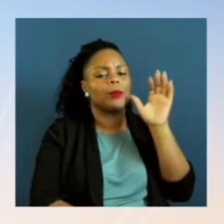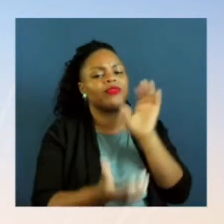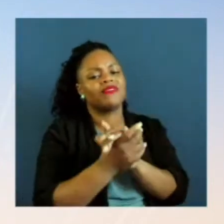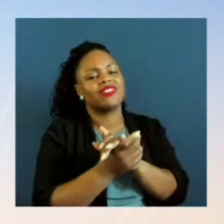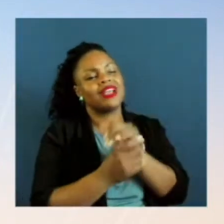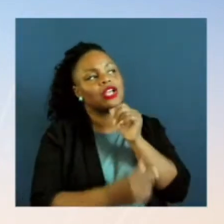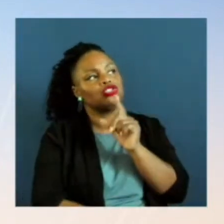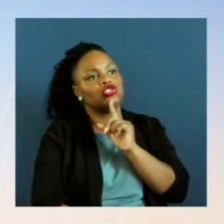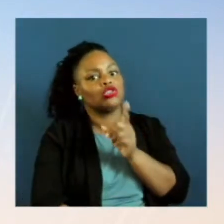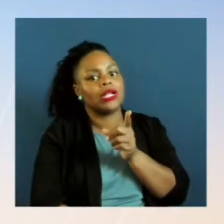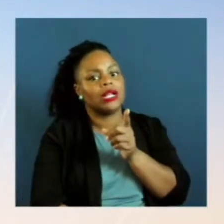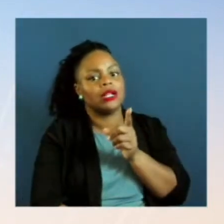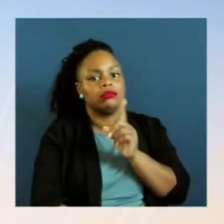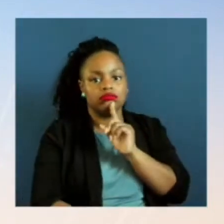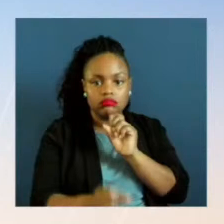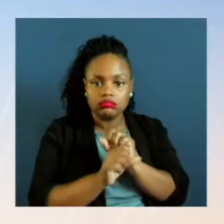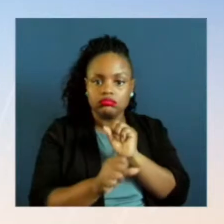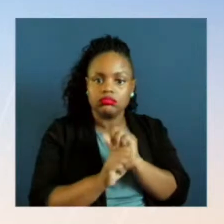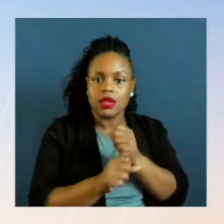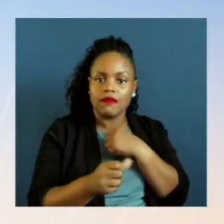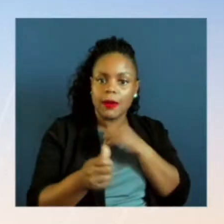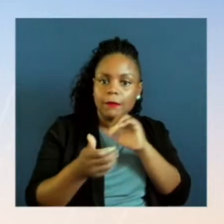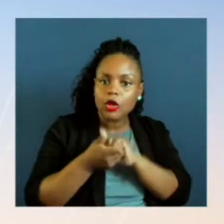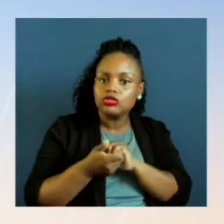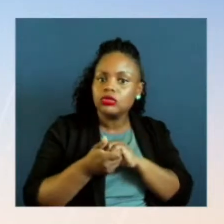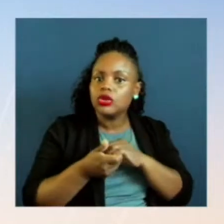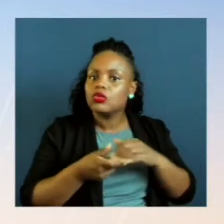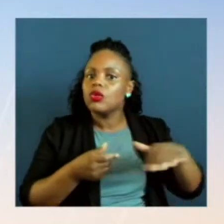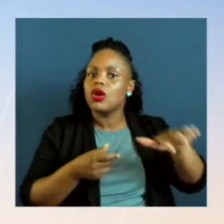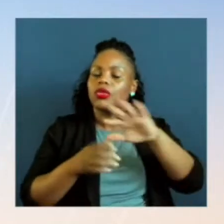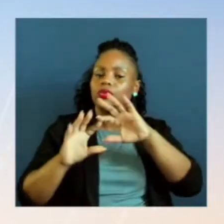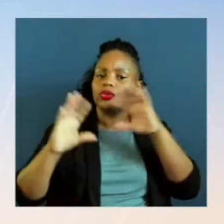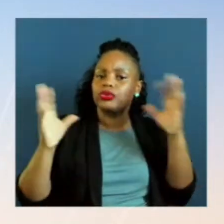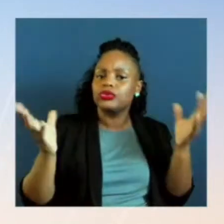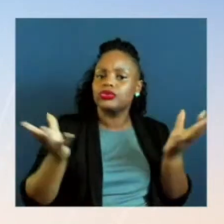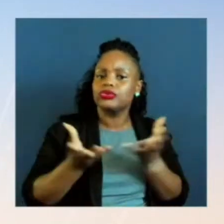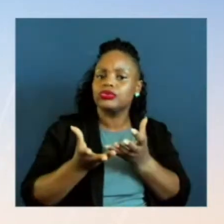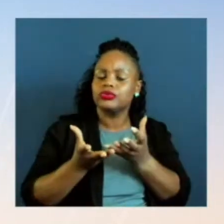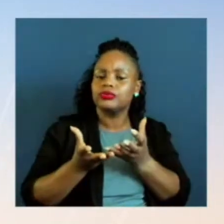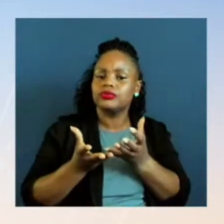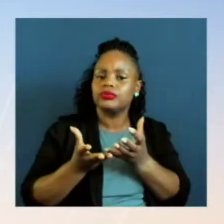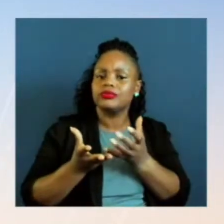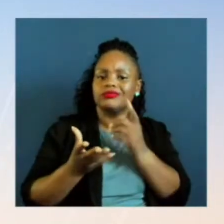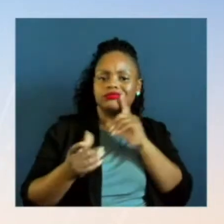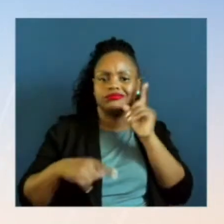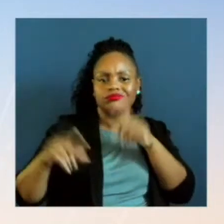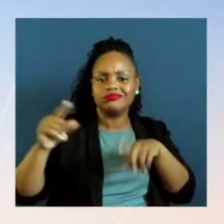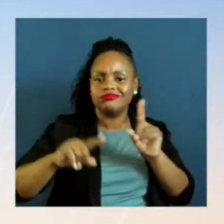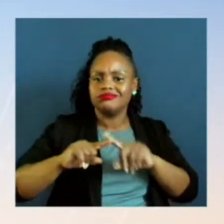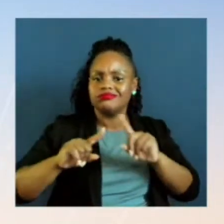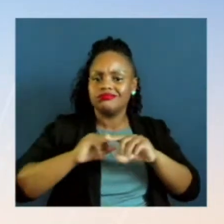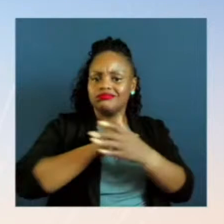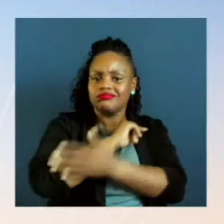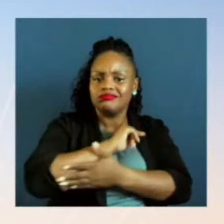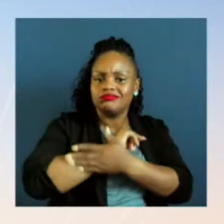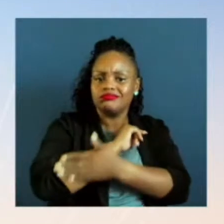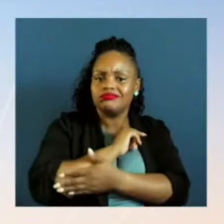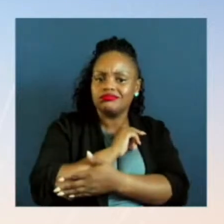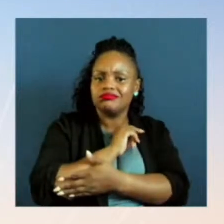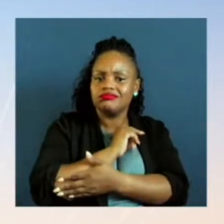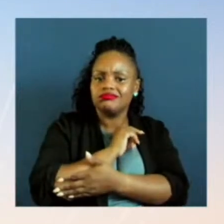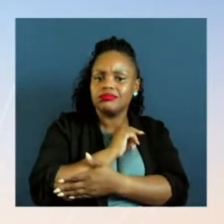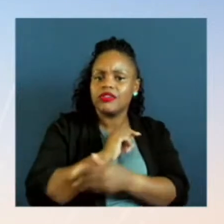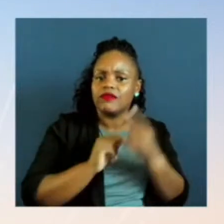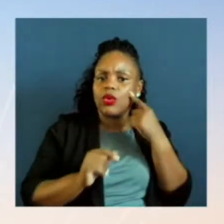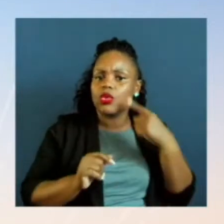our partners around the world to evacuate individuals from a range of countries around the world who need evacuating from the country.